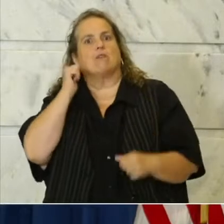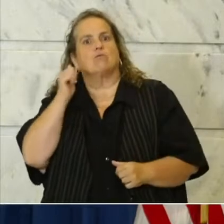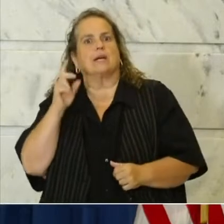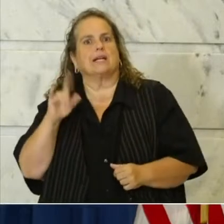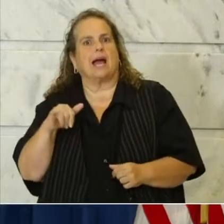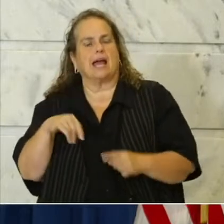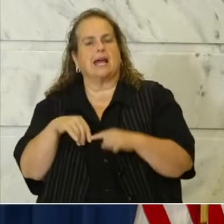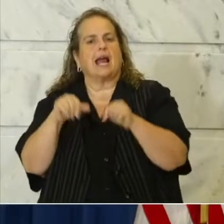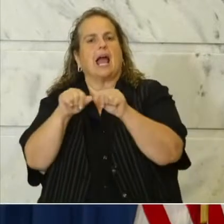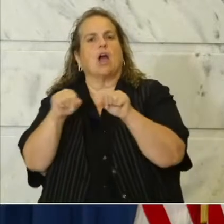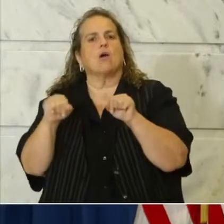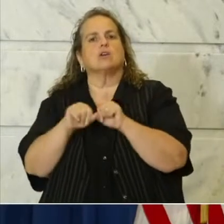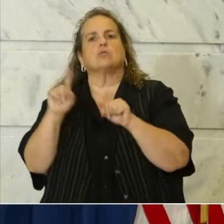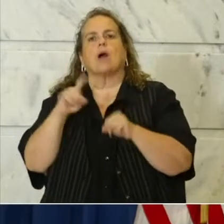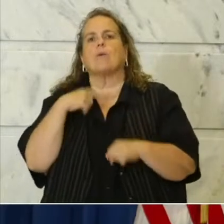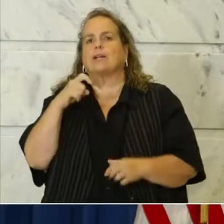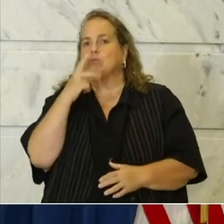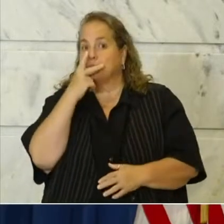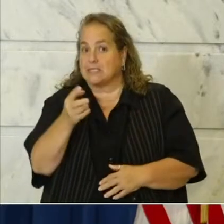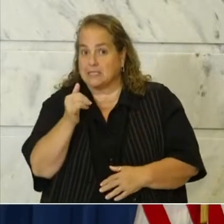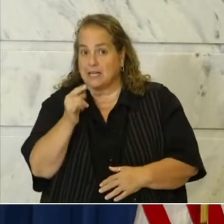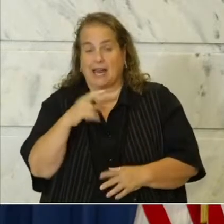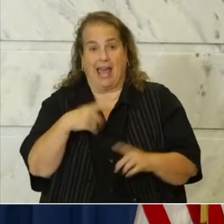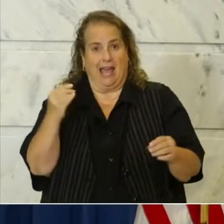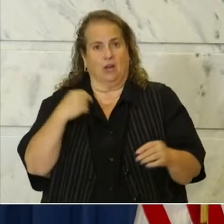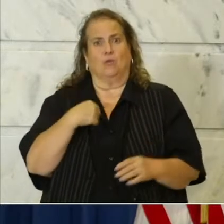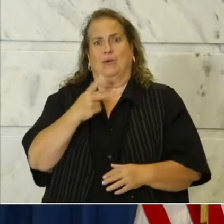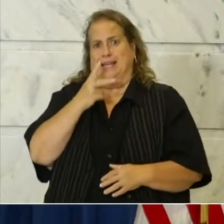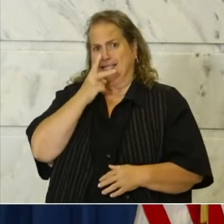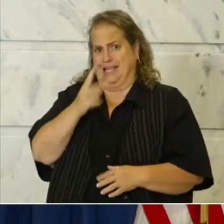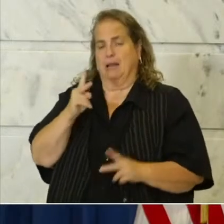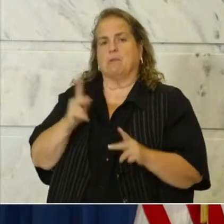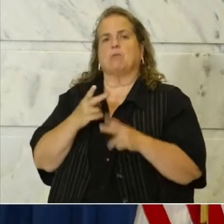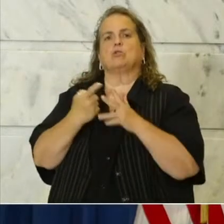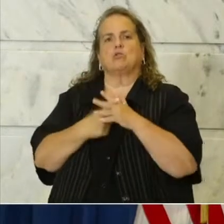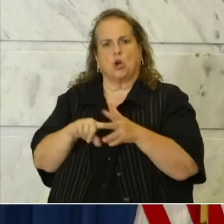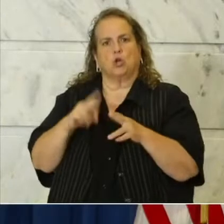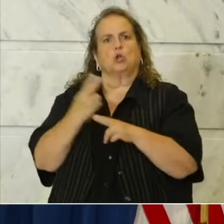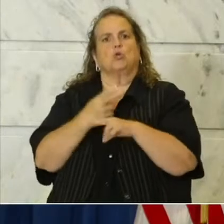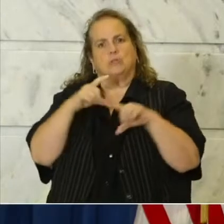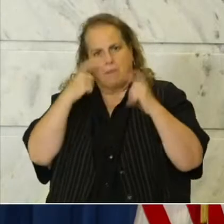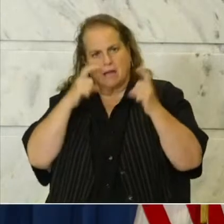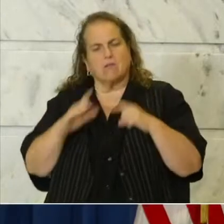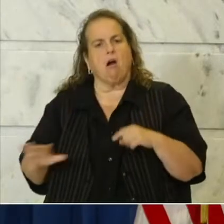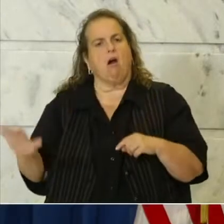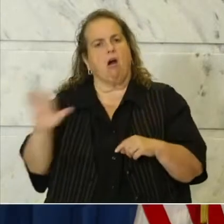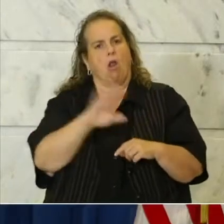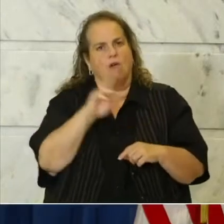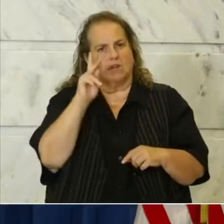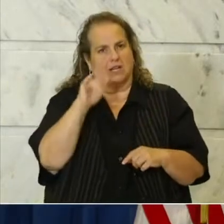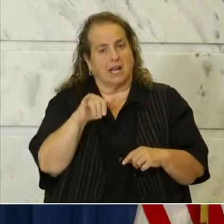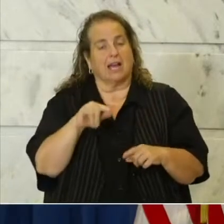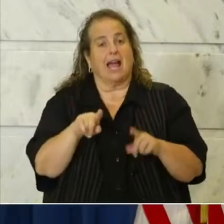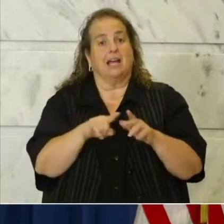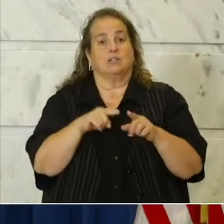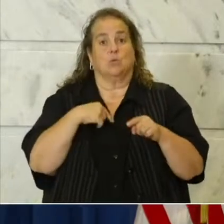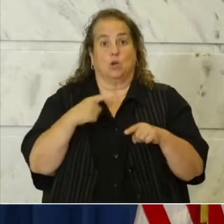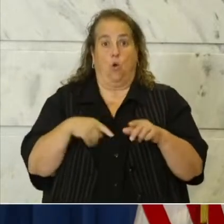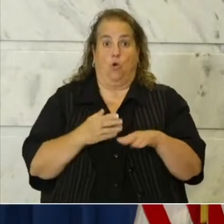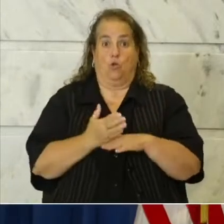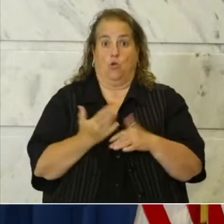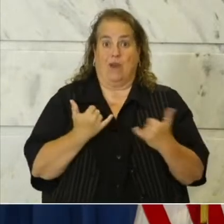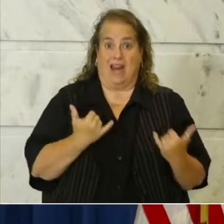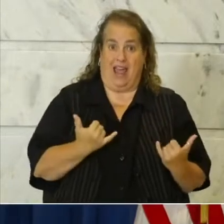that we need to see them. And we're seeing that across Kentucky. And so as we go through now to really probably